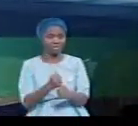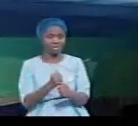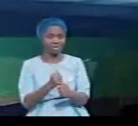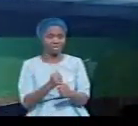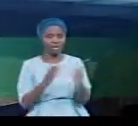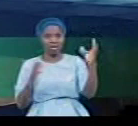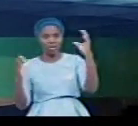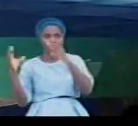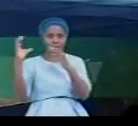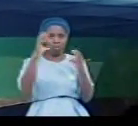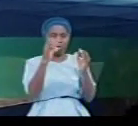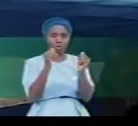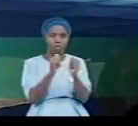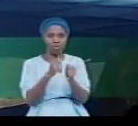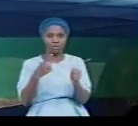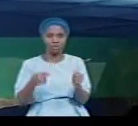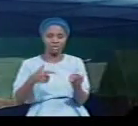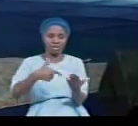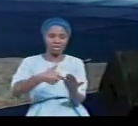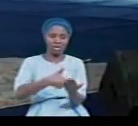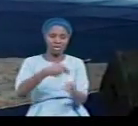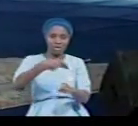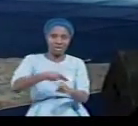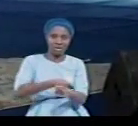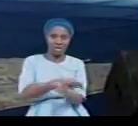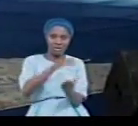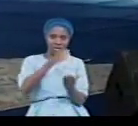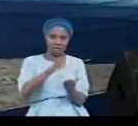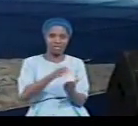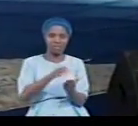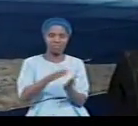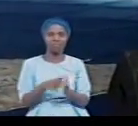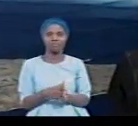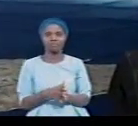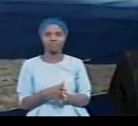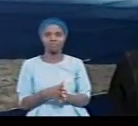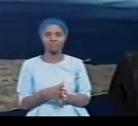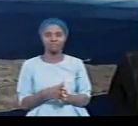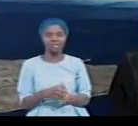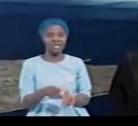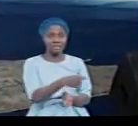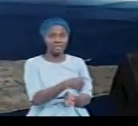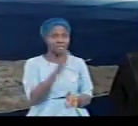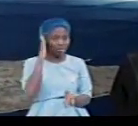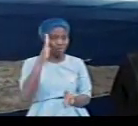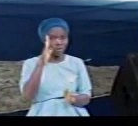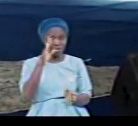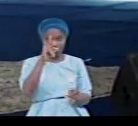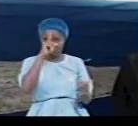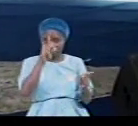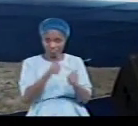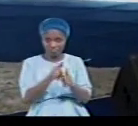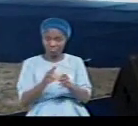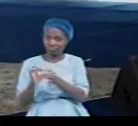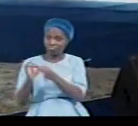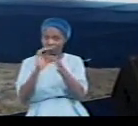the Lamb. This shall make war. They'll unite, they'll have one mind, they'll